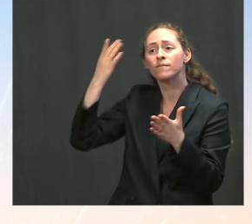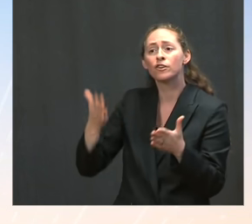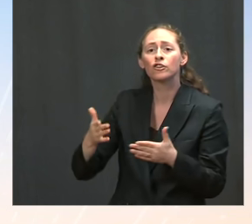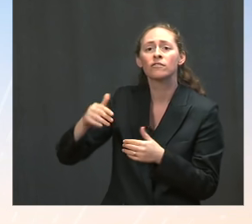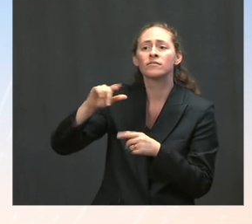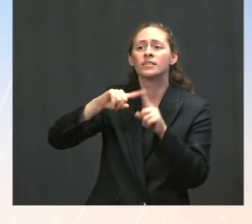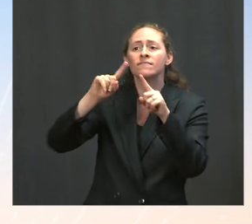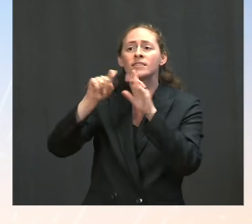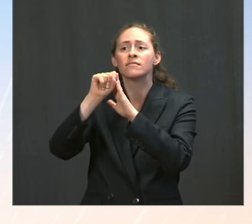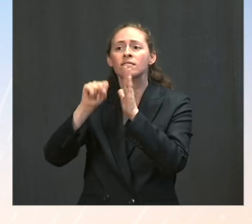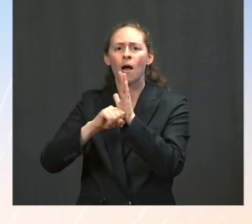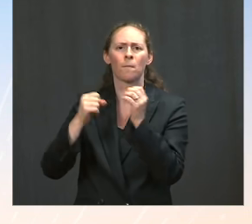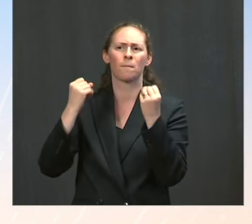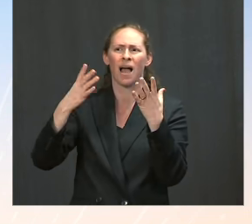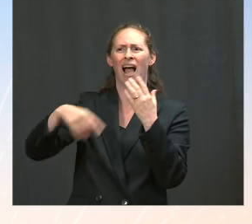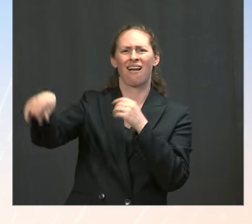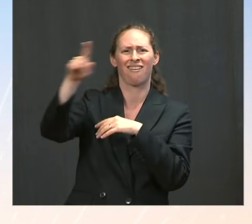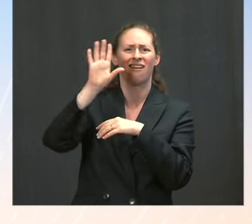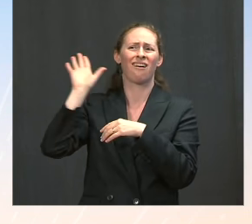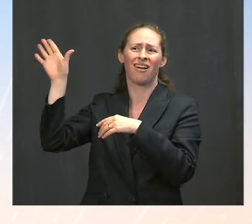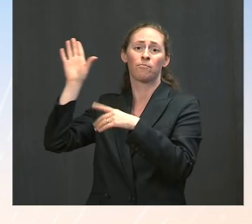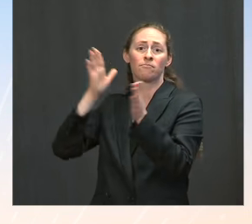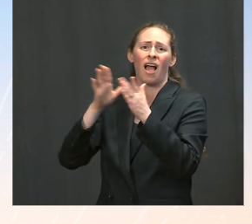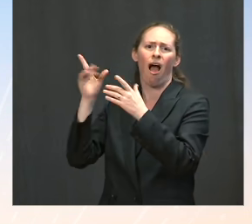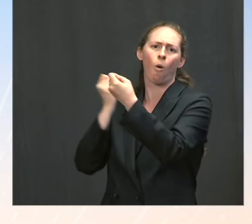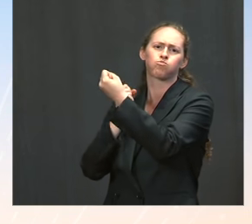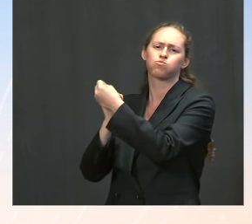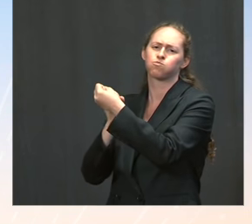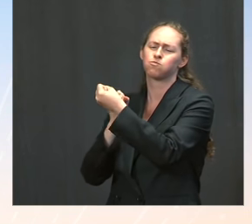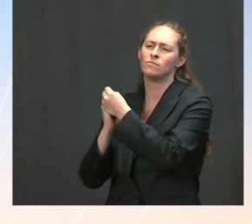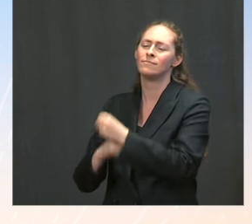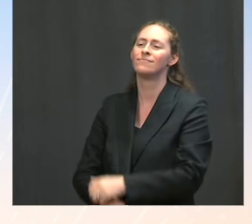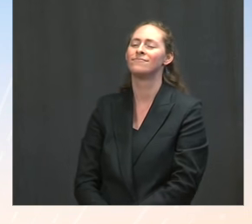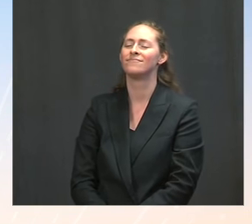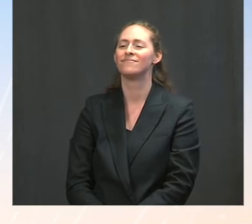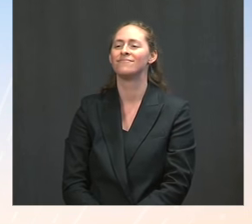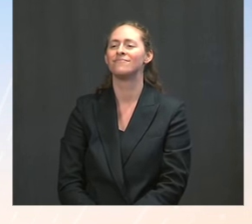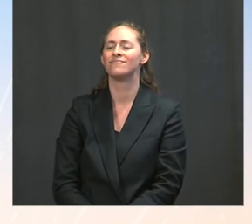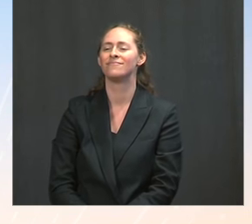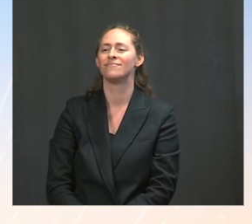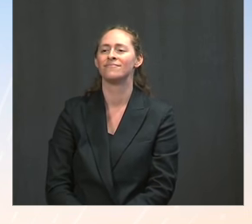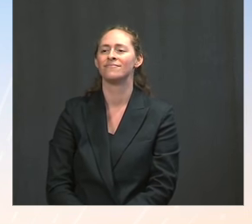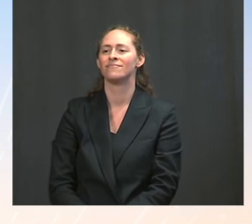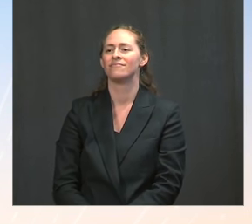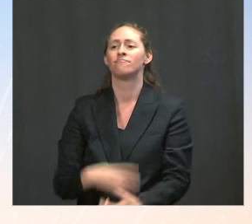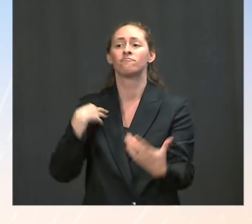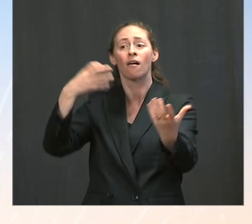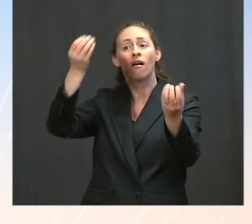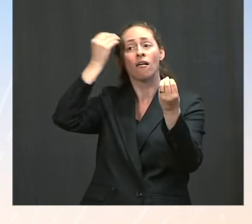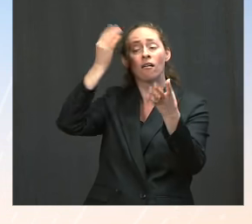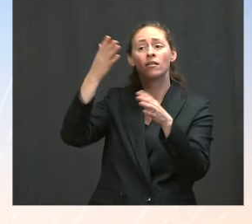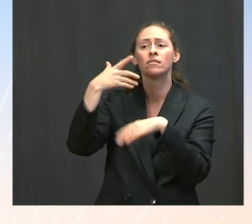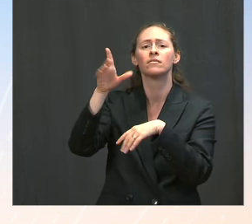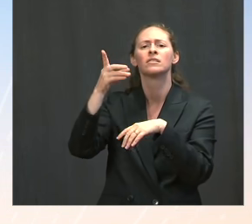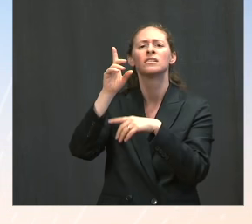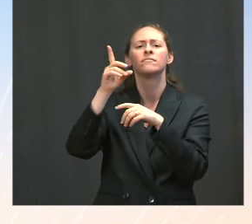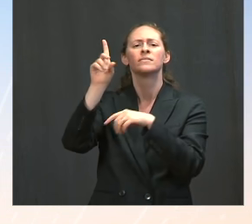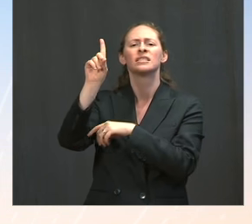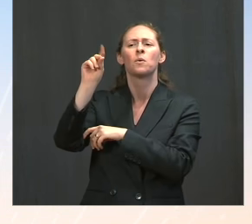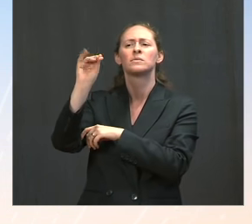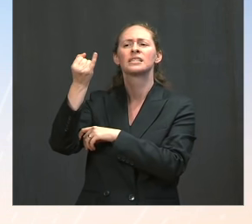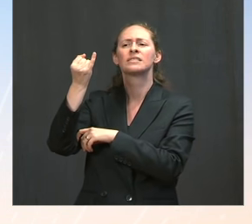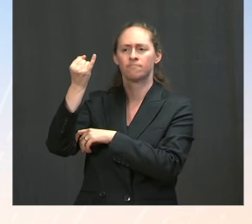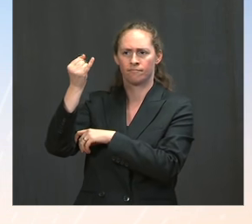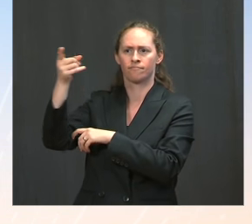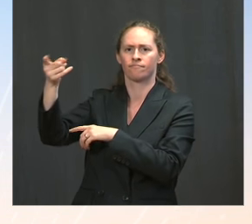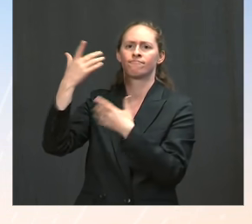people. I also wanted to note that today the Department of Justice is announcing or has announced the launch of 5 gun trafficking strike forces